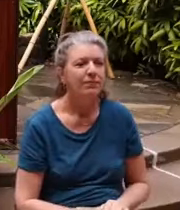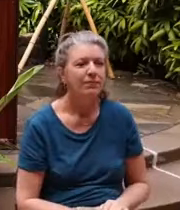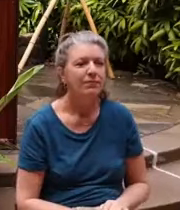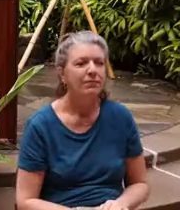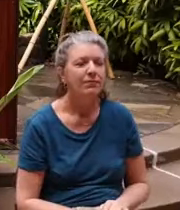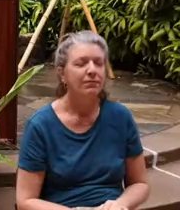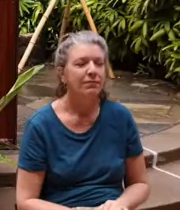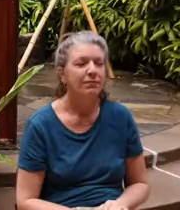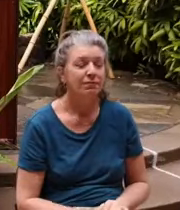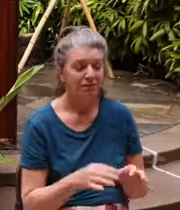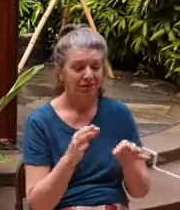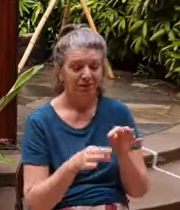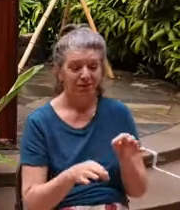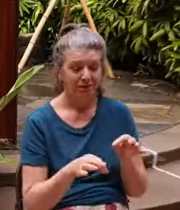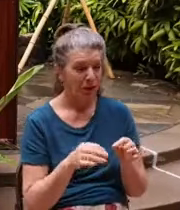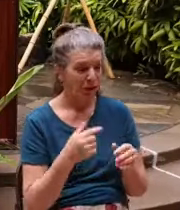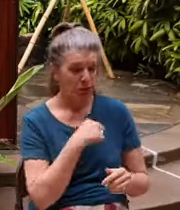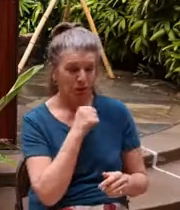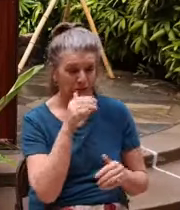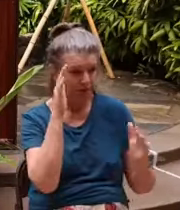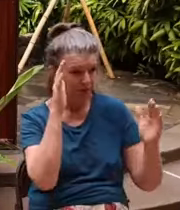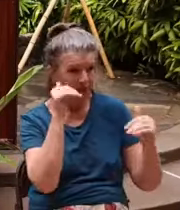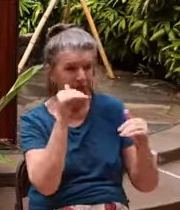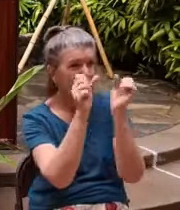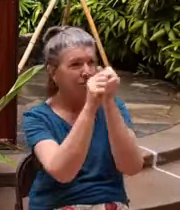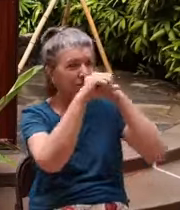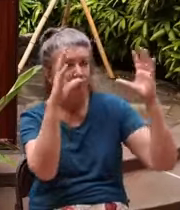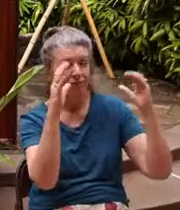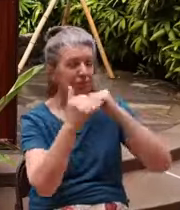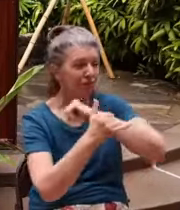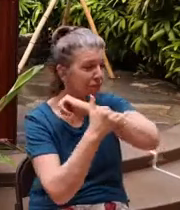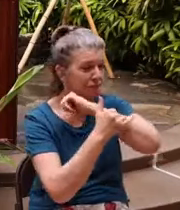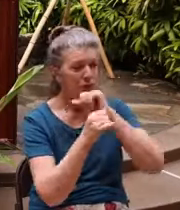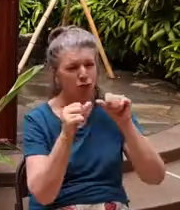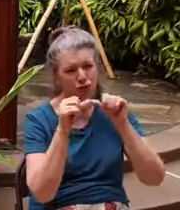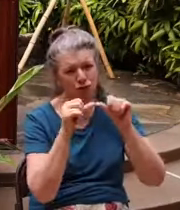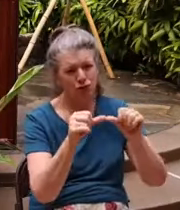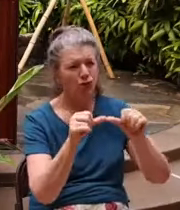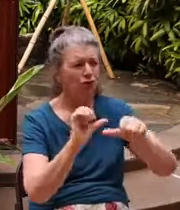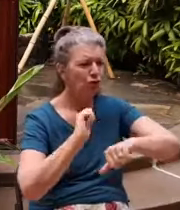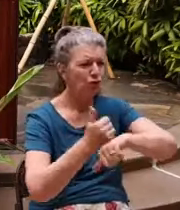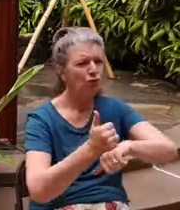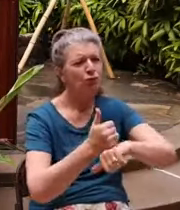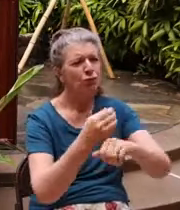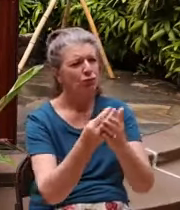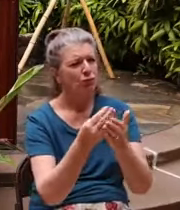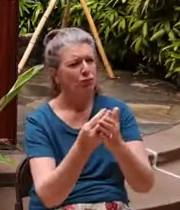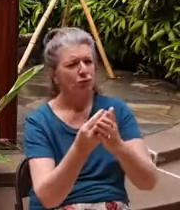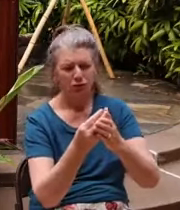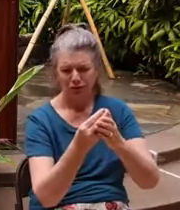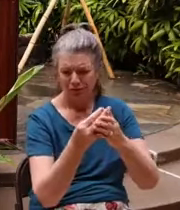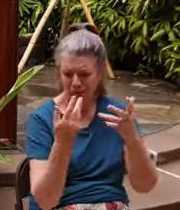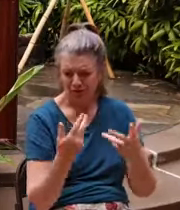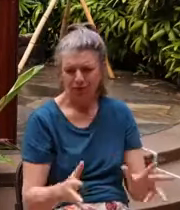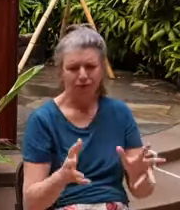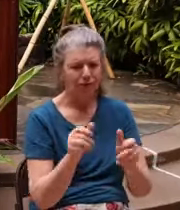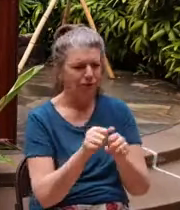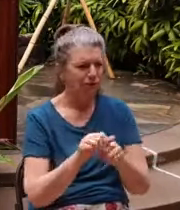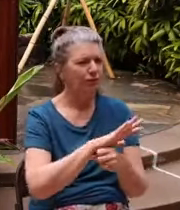Put simply, we did not foresee that our county would be in such a stable position as we emerged from the global crisis that